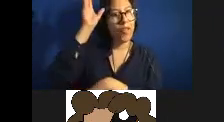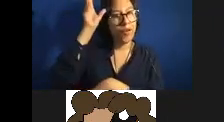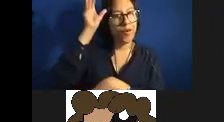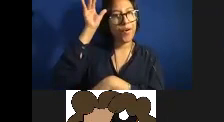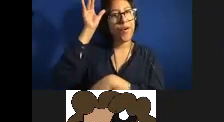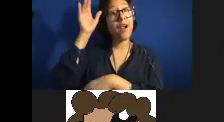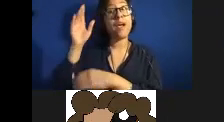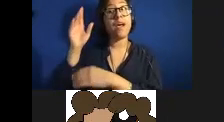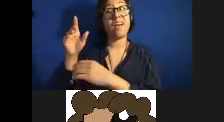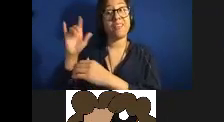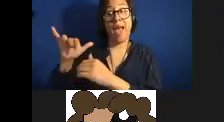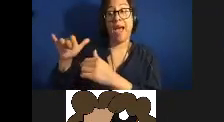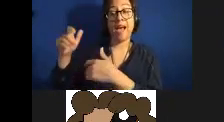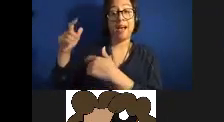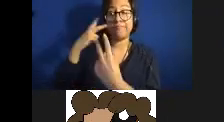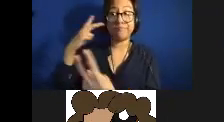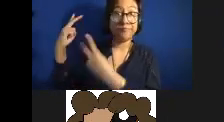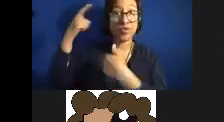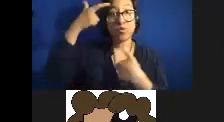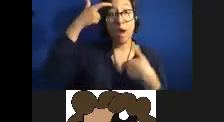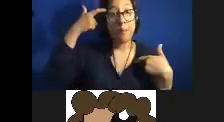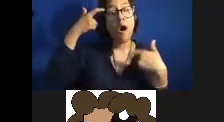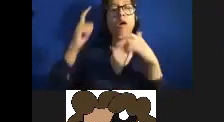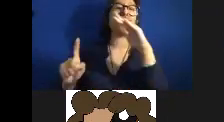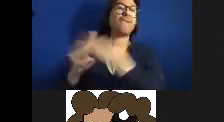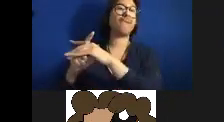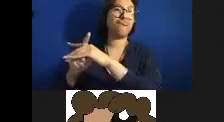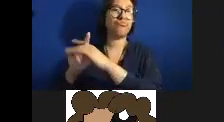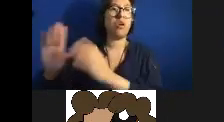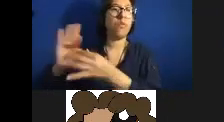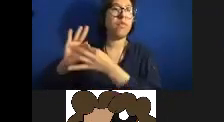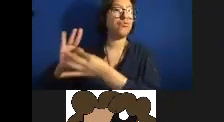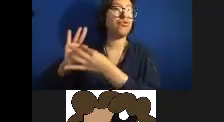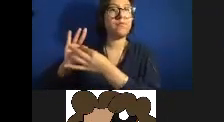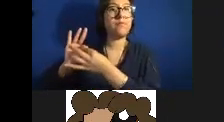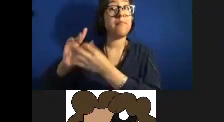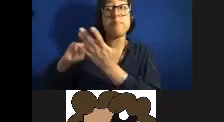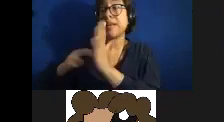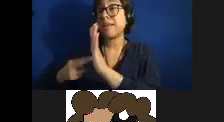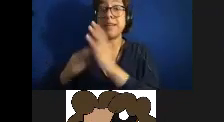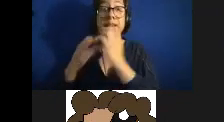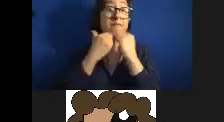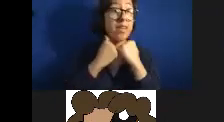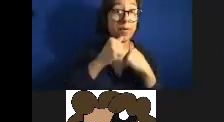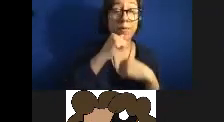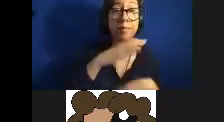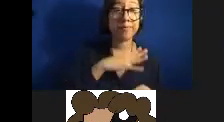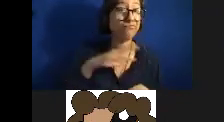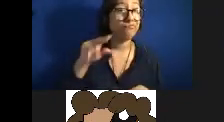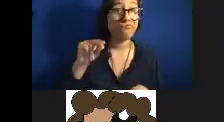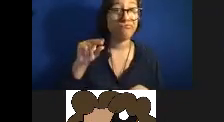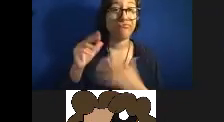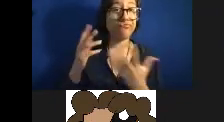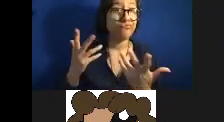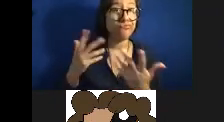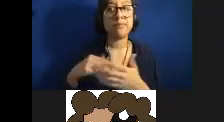their relationships is that they don't value the women that they are with because they see them in a different light